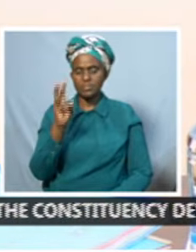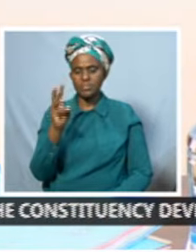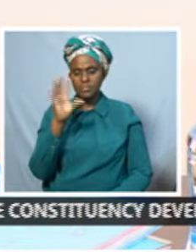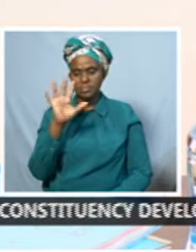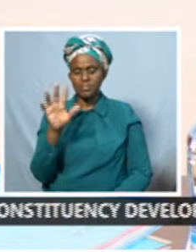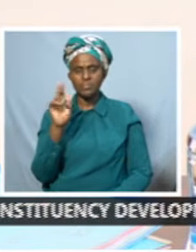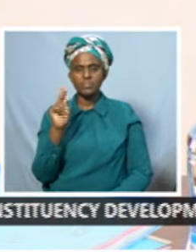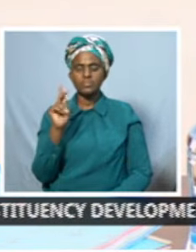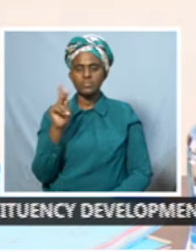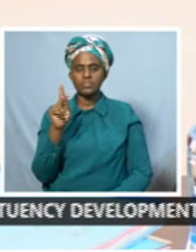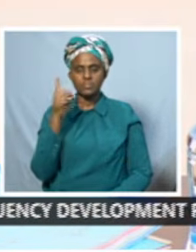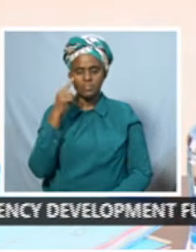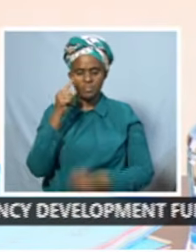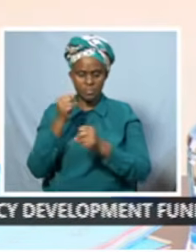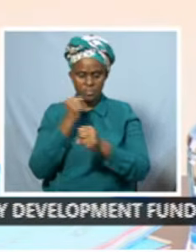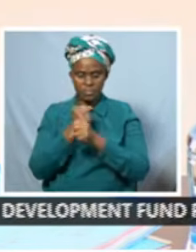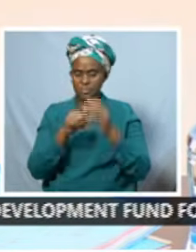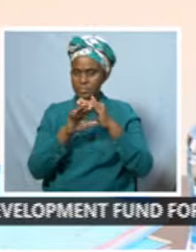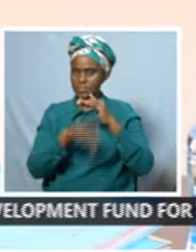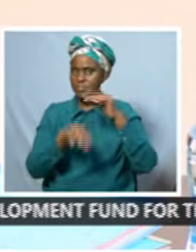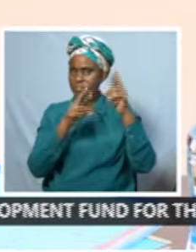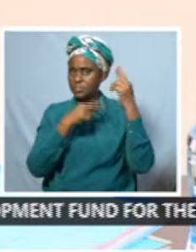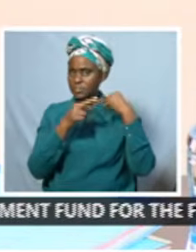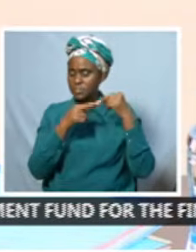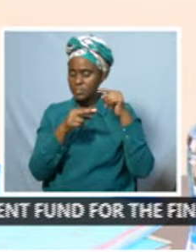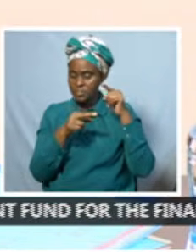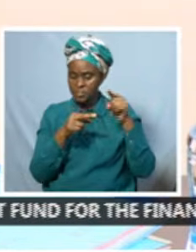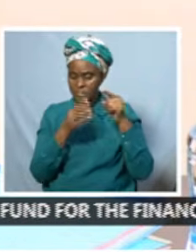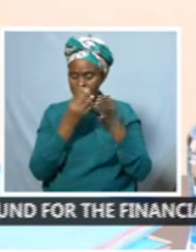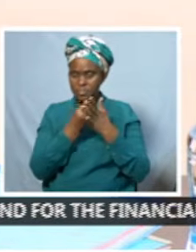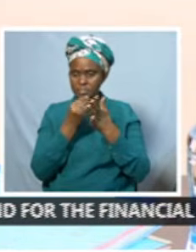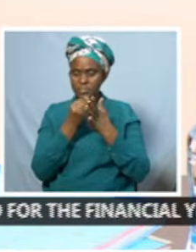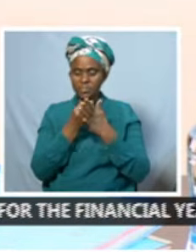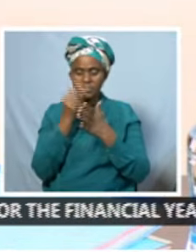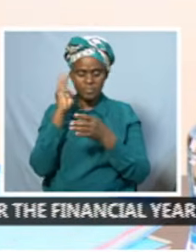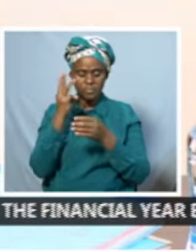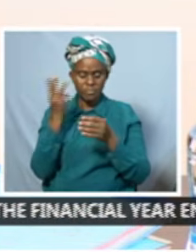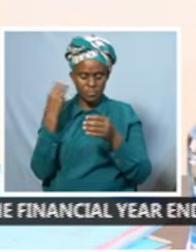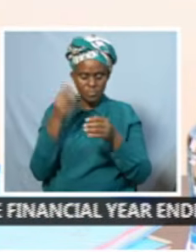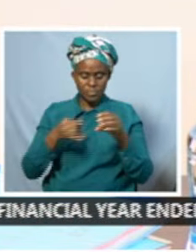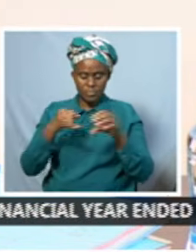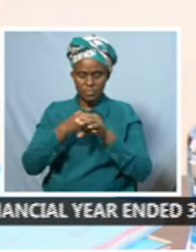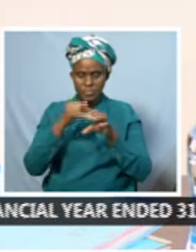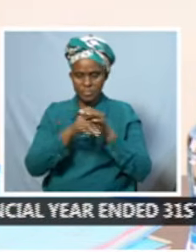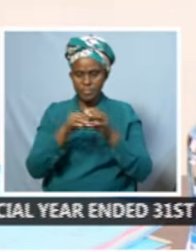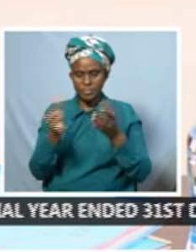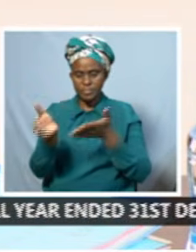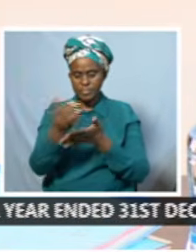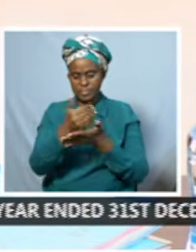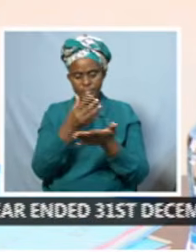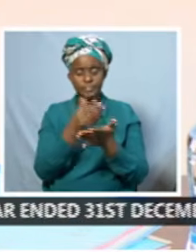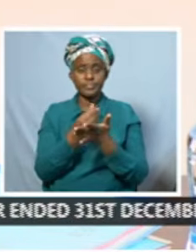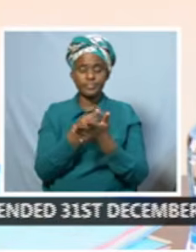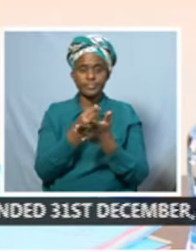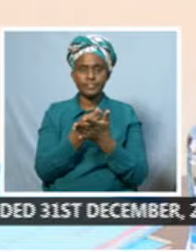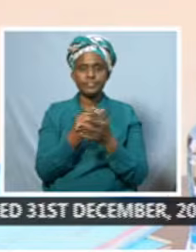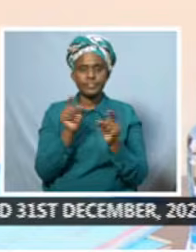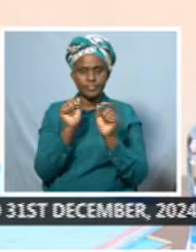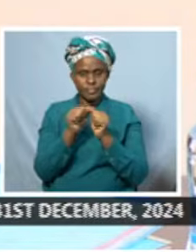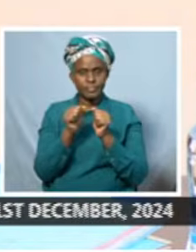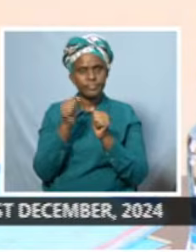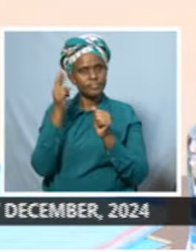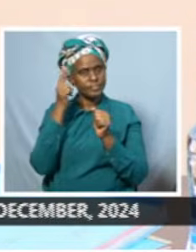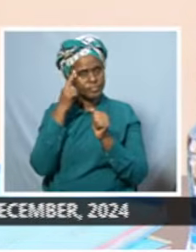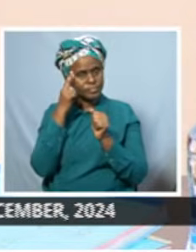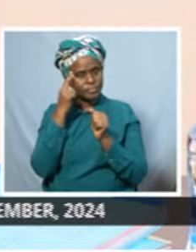68,265 kwacha for the year under review. This amount was included in the MOPT funds. You may wish to